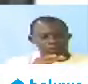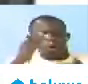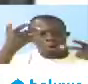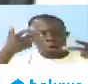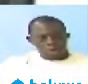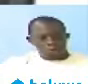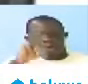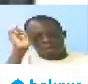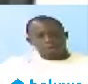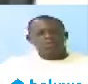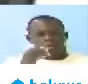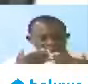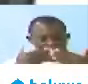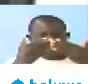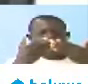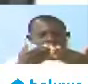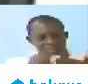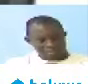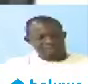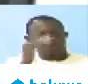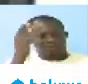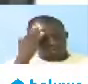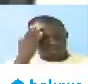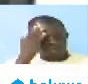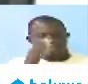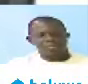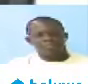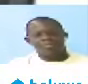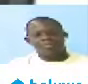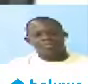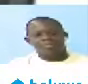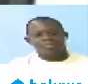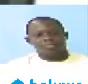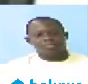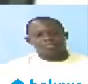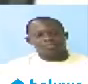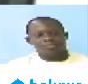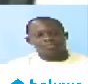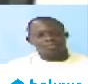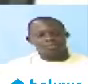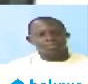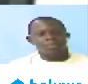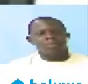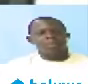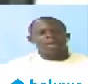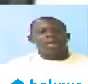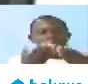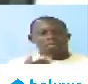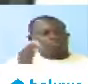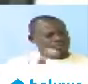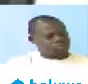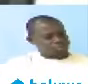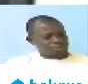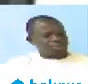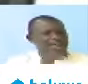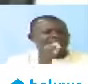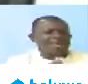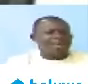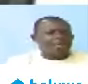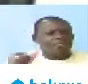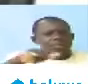people will also be alerted. So we are in Libya, in the airport of France. So we were made to board